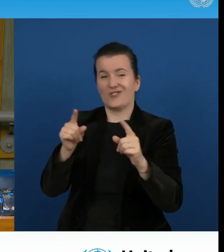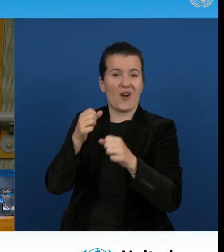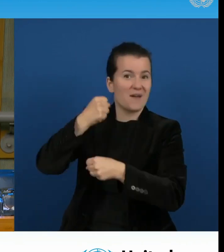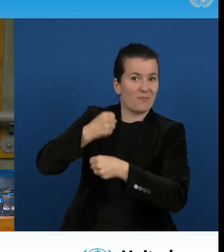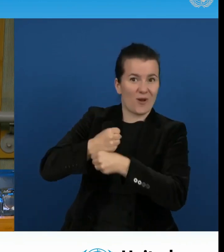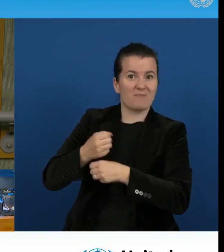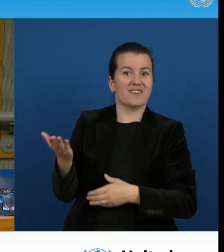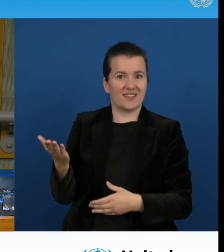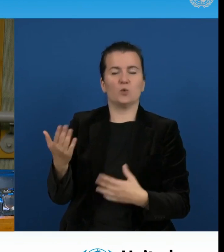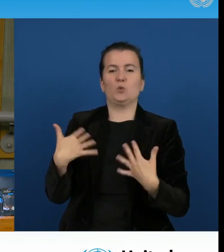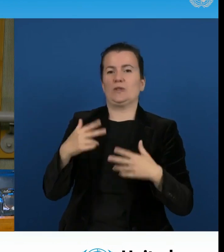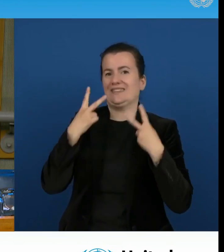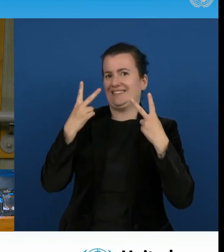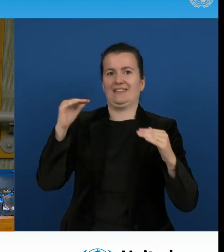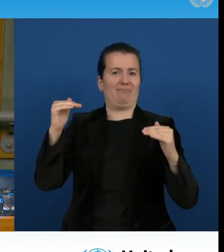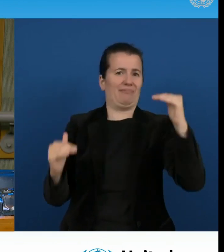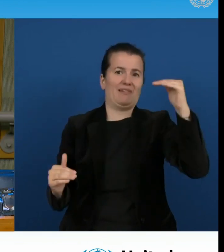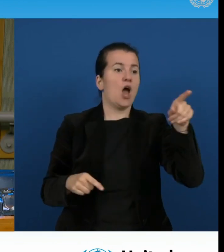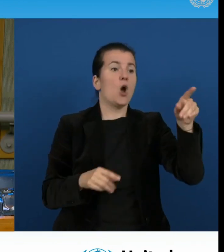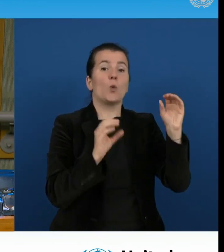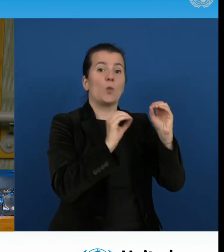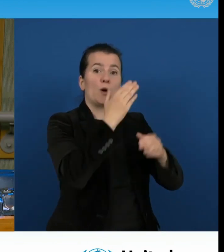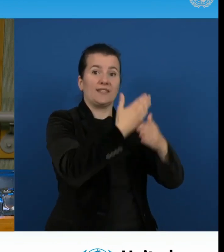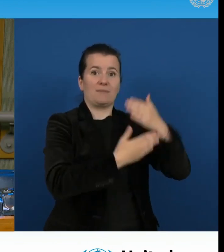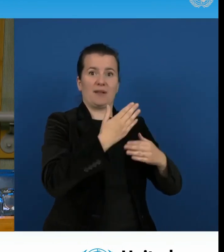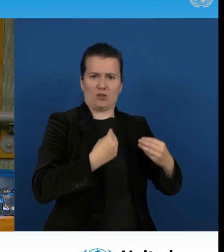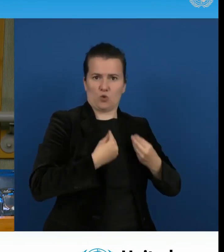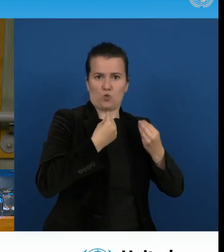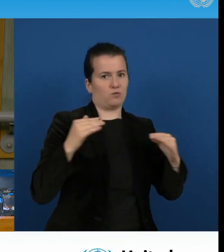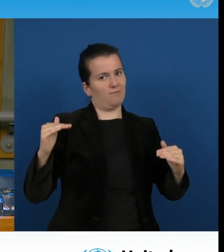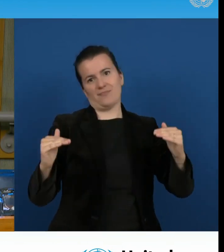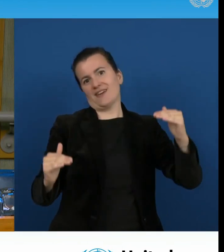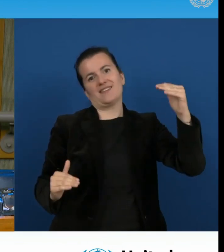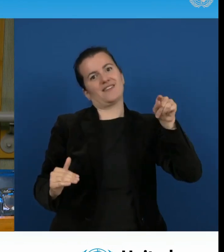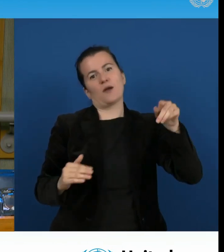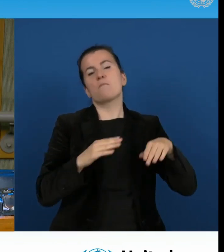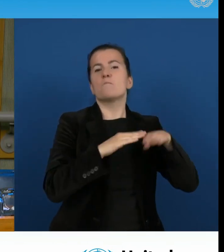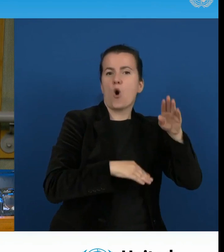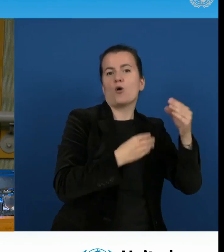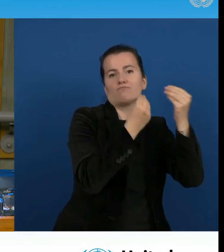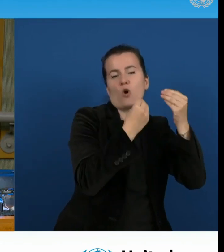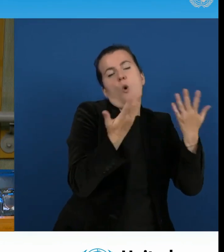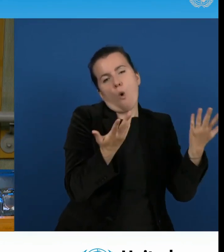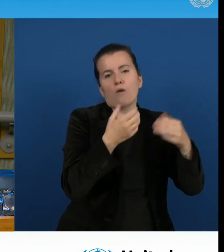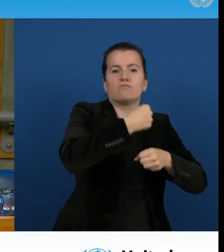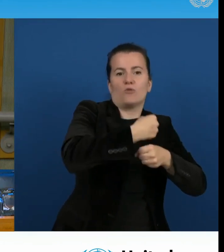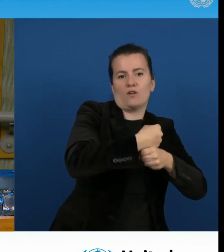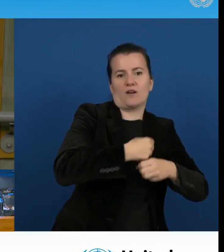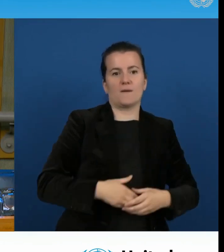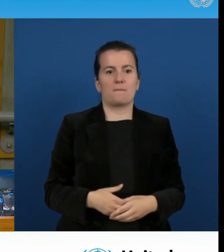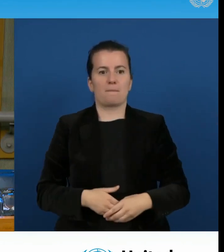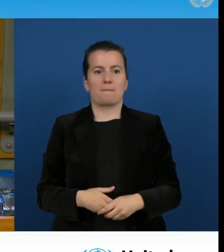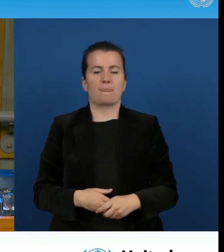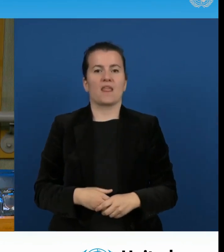some regions, this means that up to 1 in 2 youth with disabilities is neither in employment, education, or training. Article 27